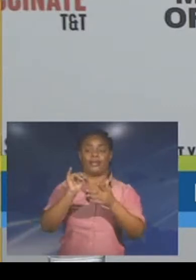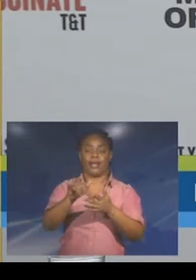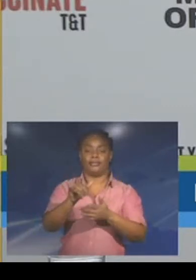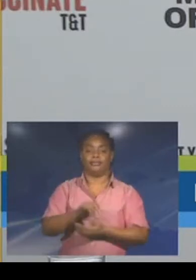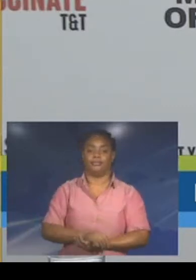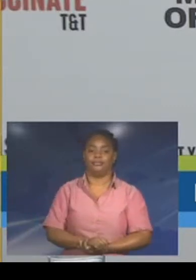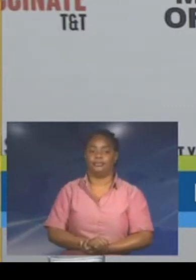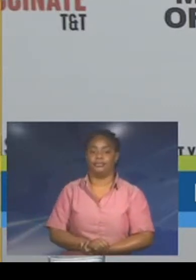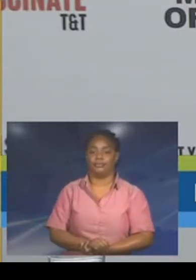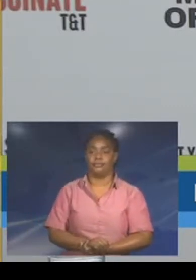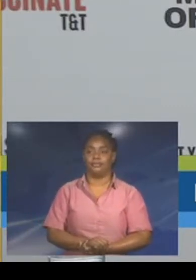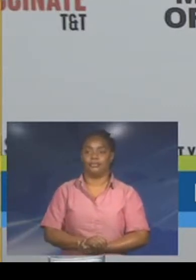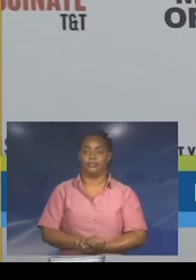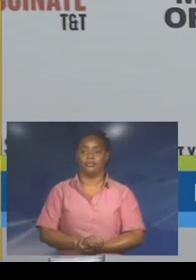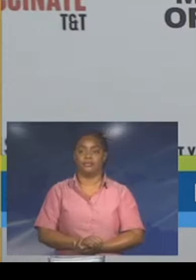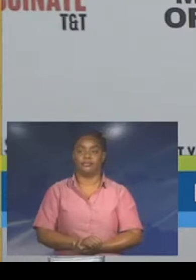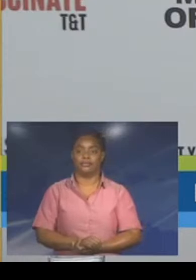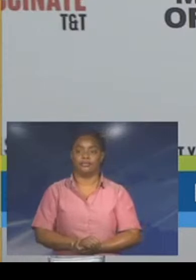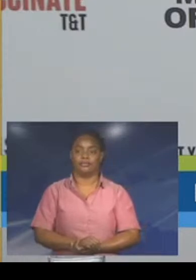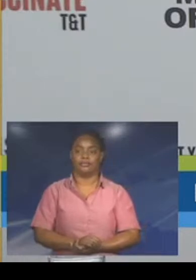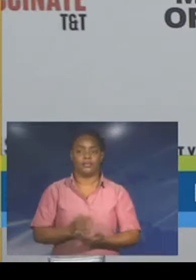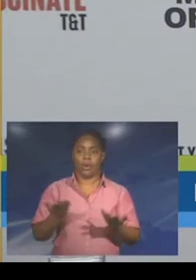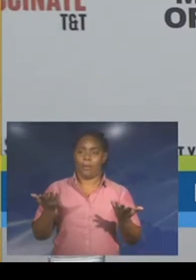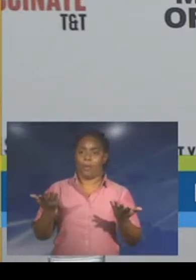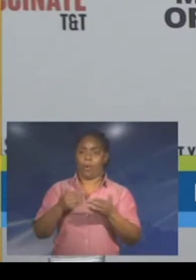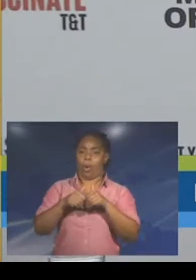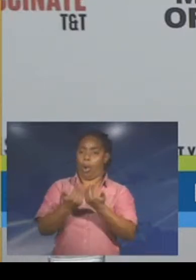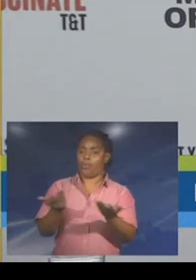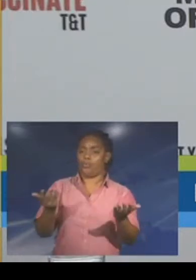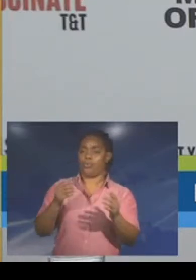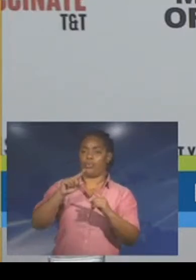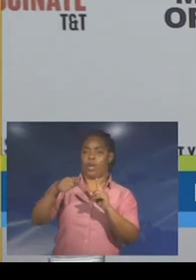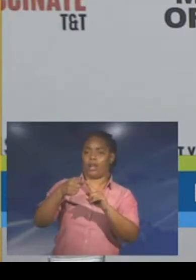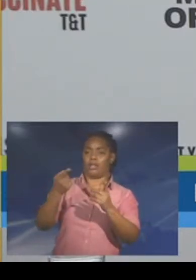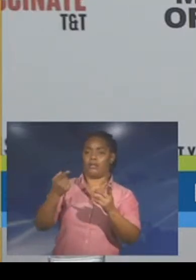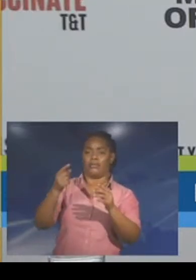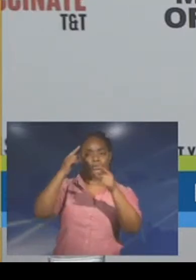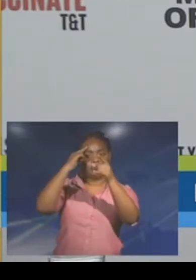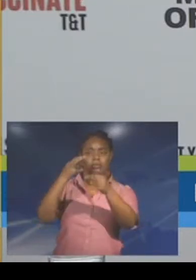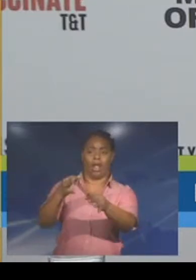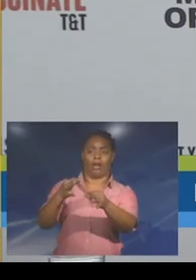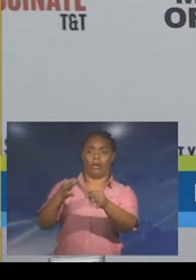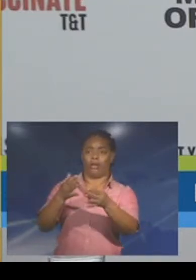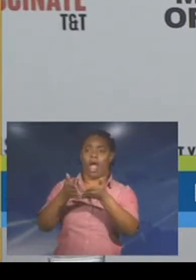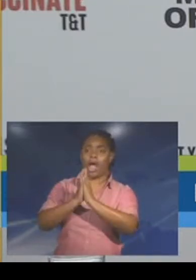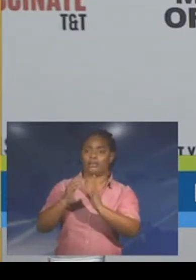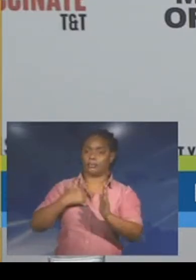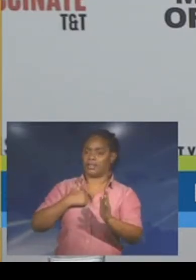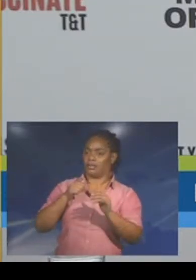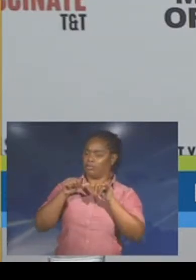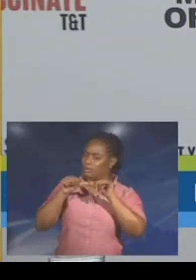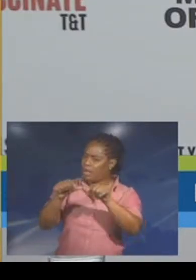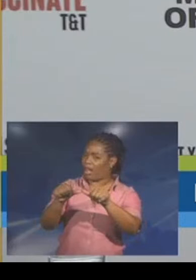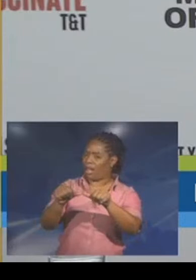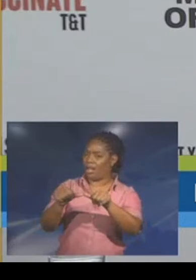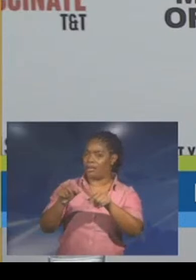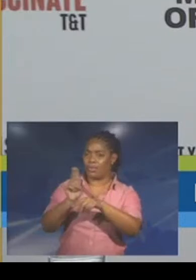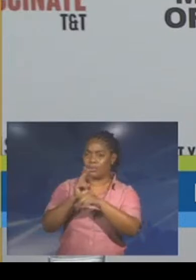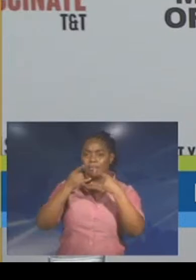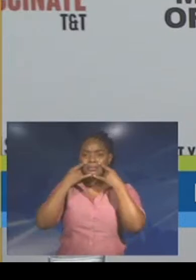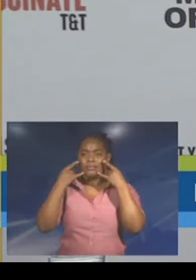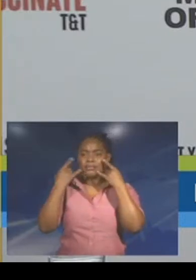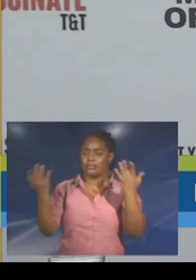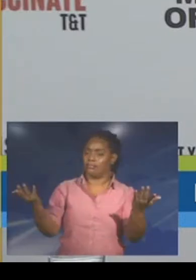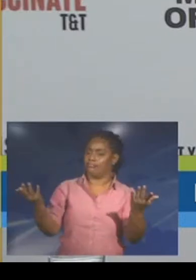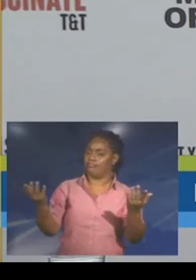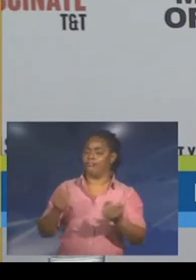you may ask, that we are going to be advising people to continue to wear masks? So all these